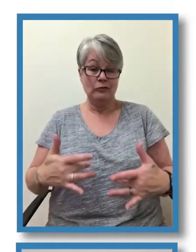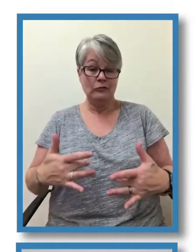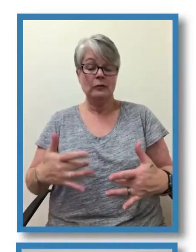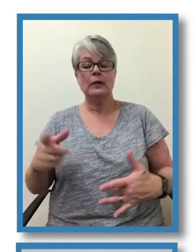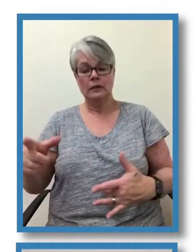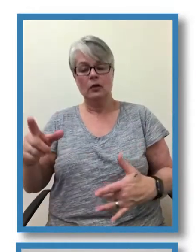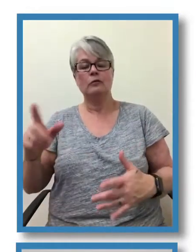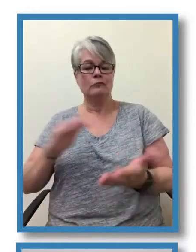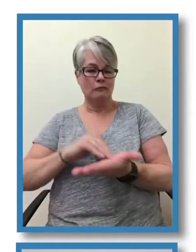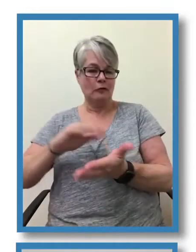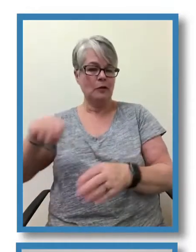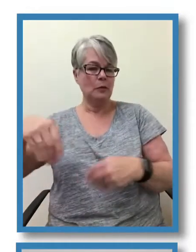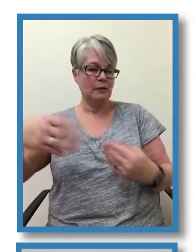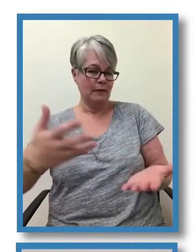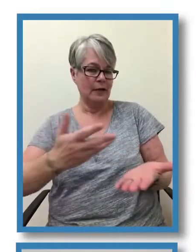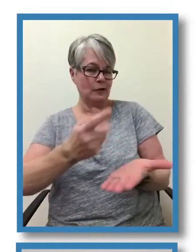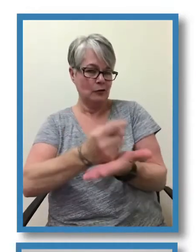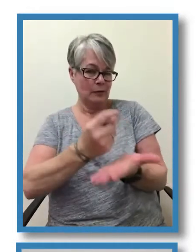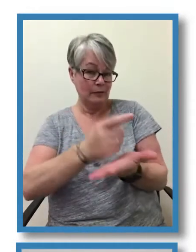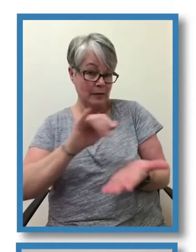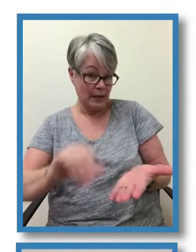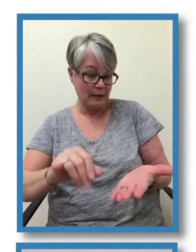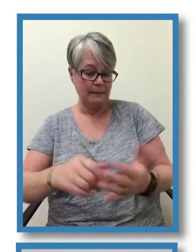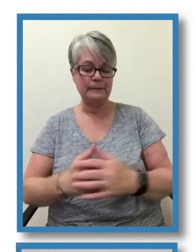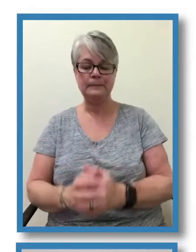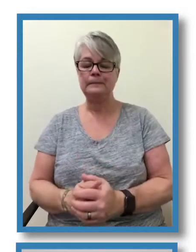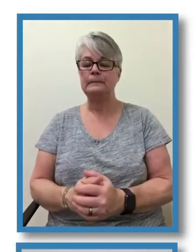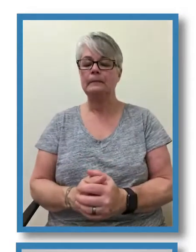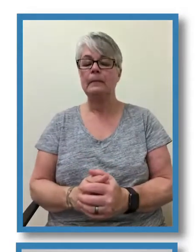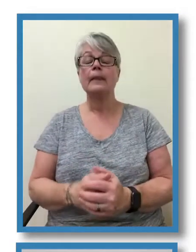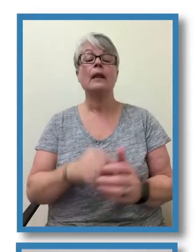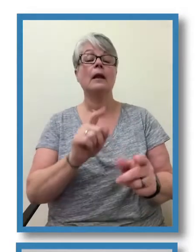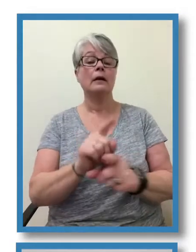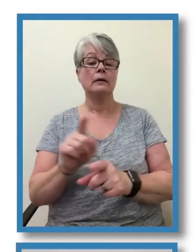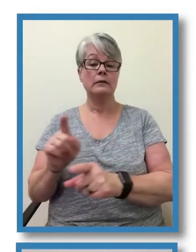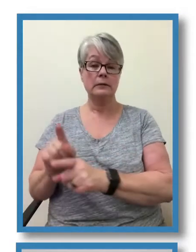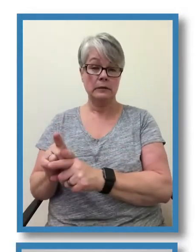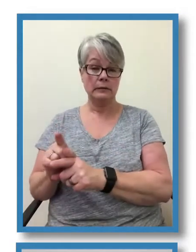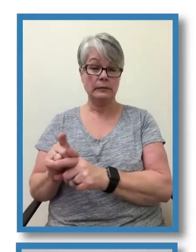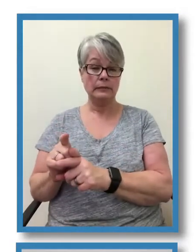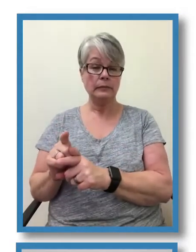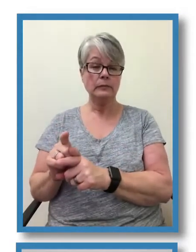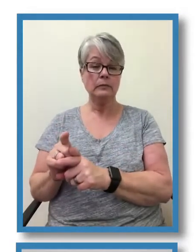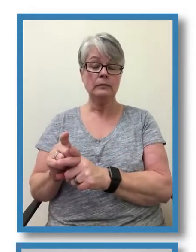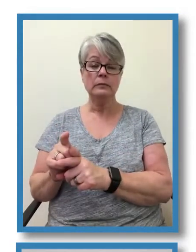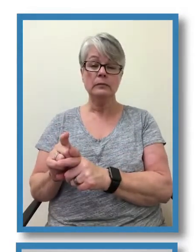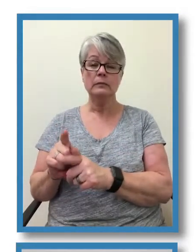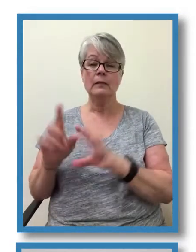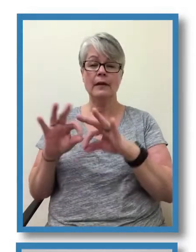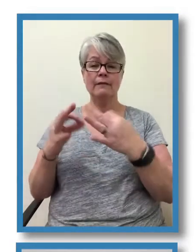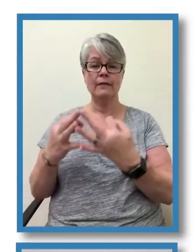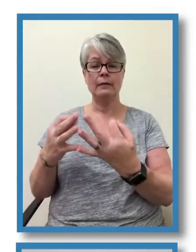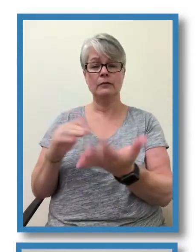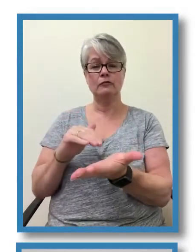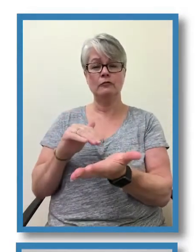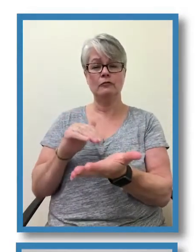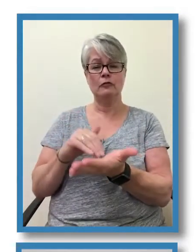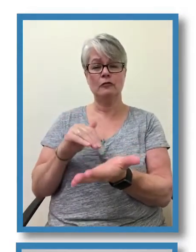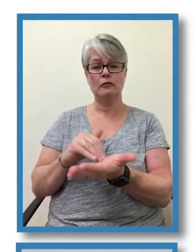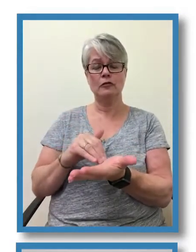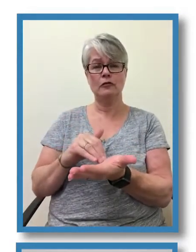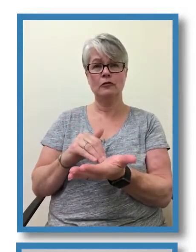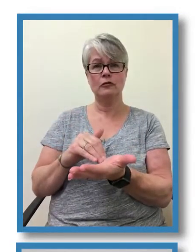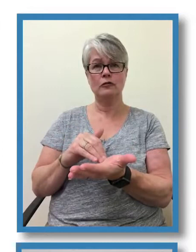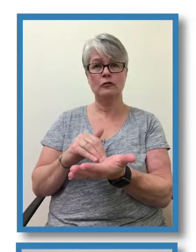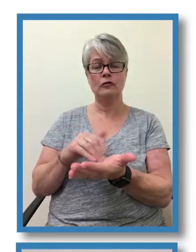to capacity to make a will, to do power of attorney, to drive. And they may